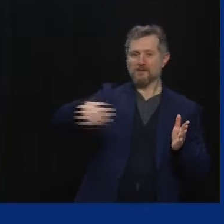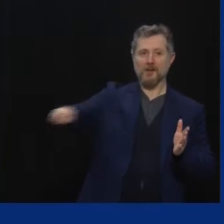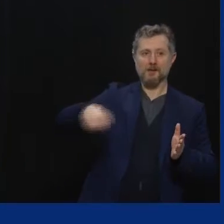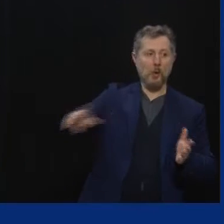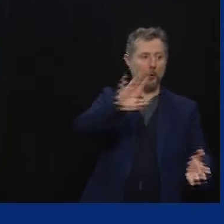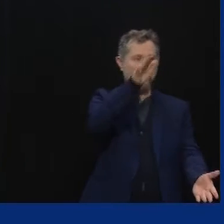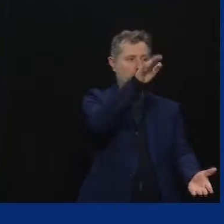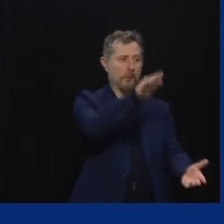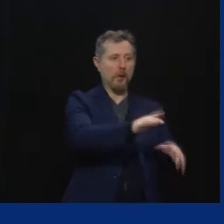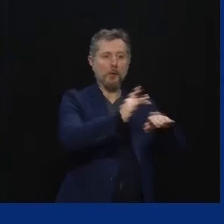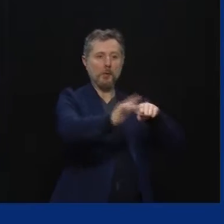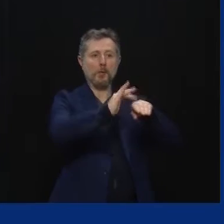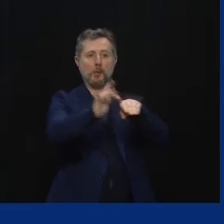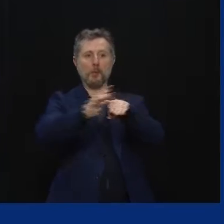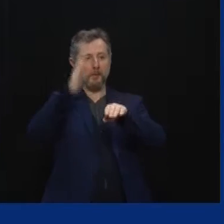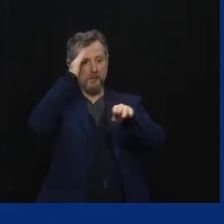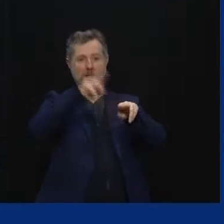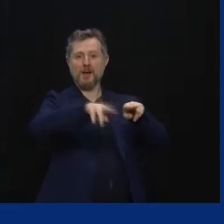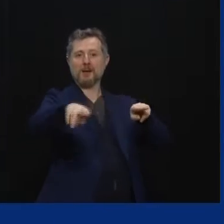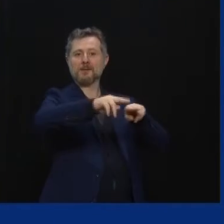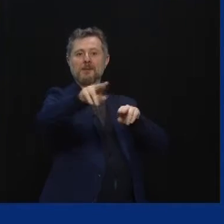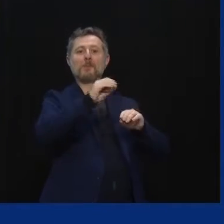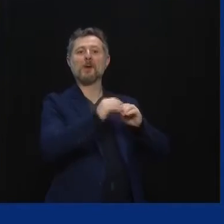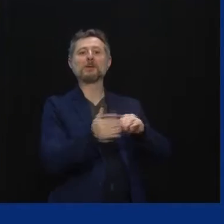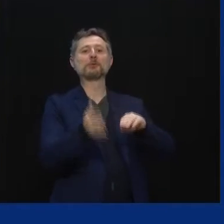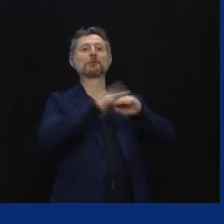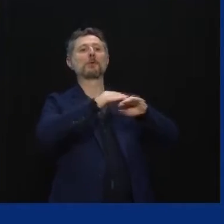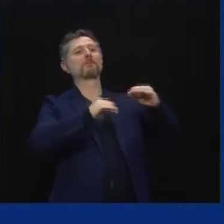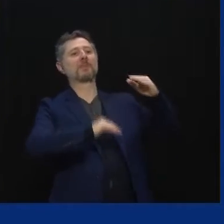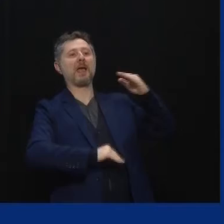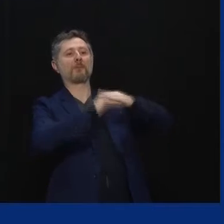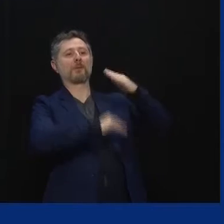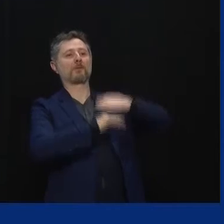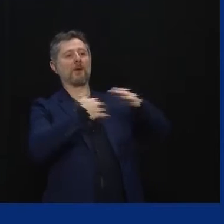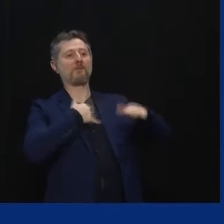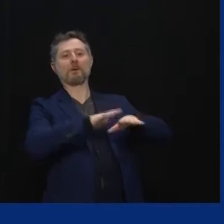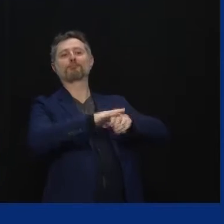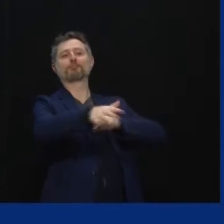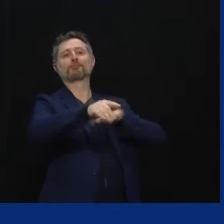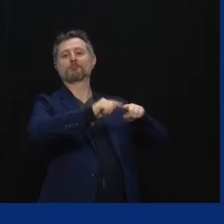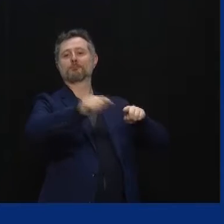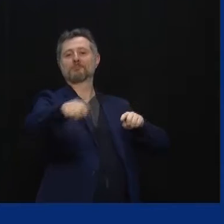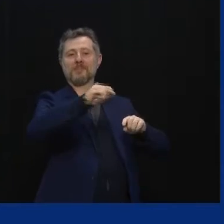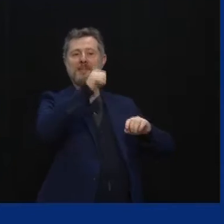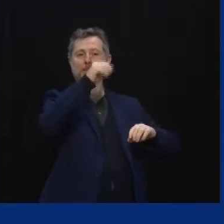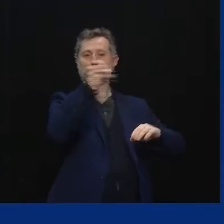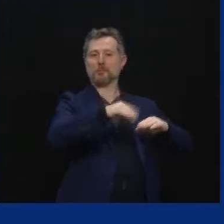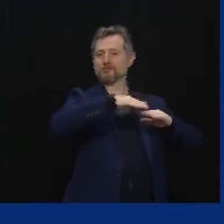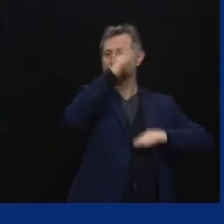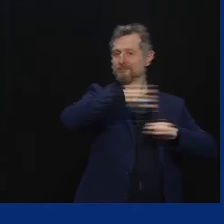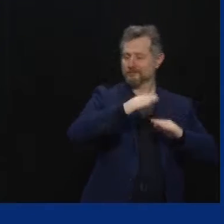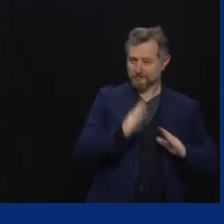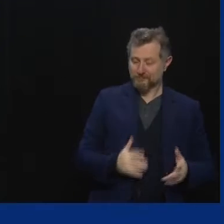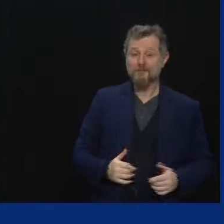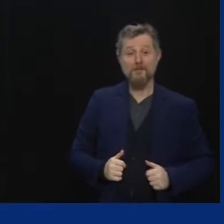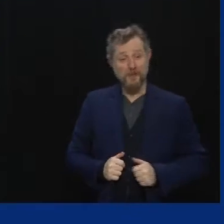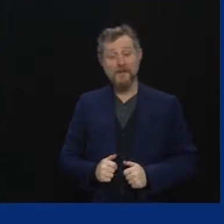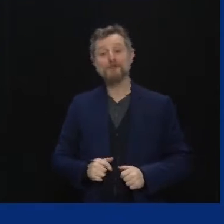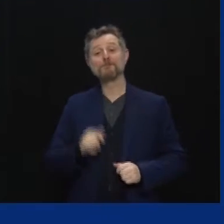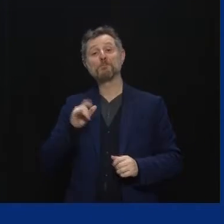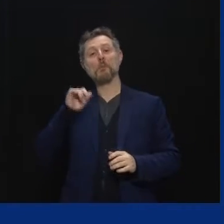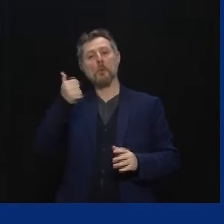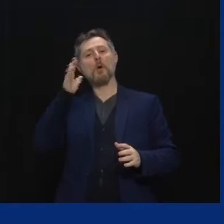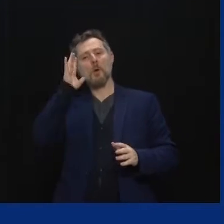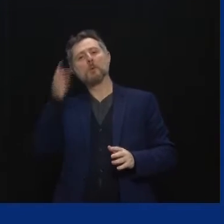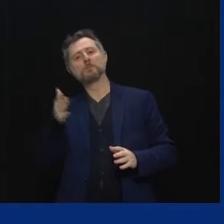above the 10%. So this goes into effect tomorrow. We'll be releasing guidance very specific to the hospitals on what metrics we're